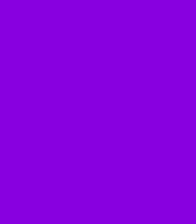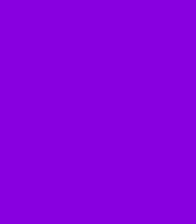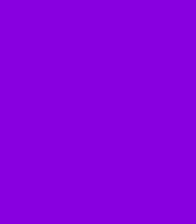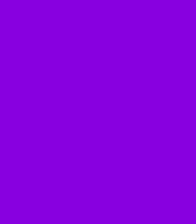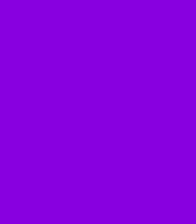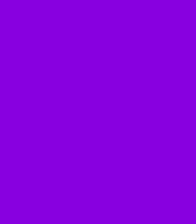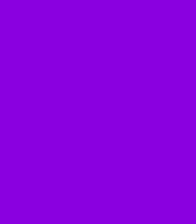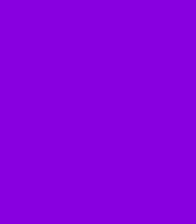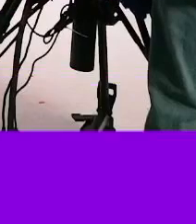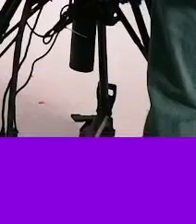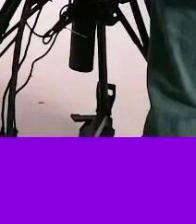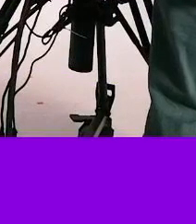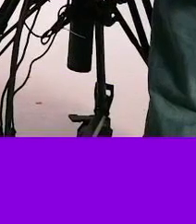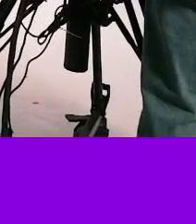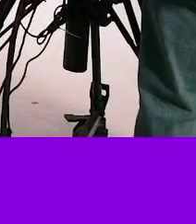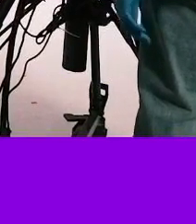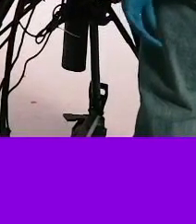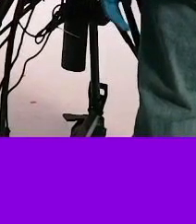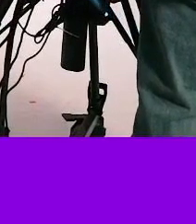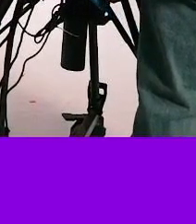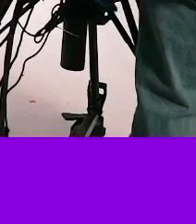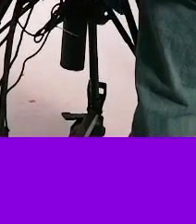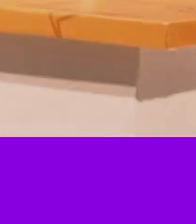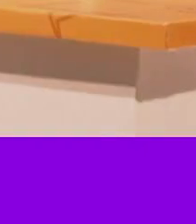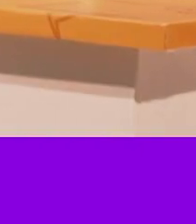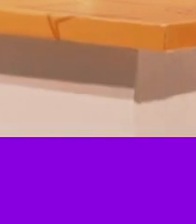Una vez más. You're gonna need eso. Some now I.